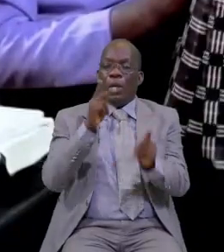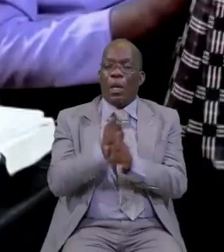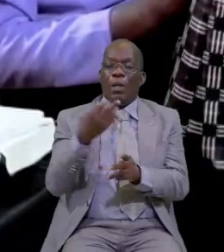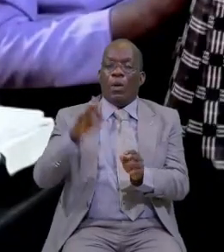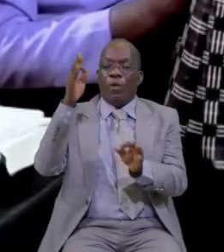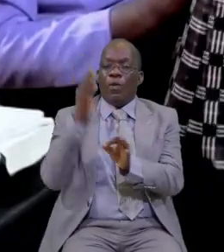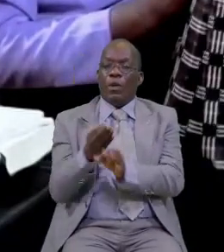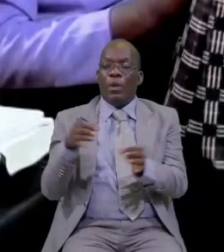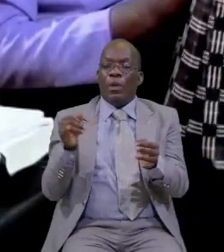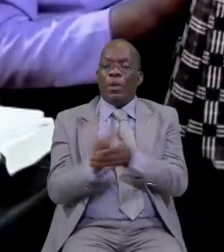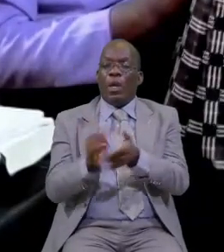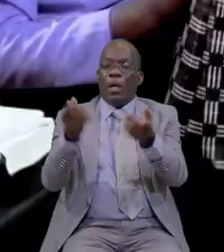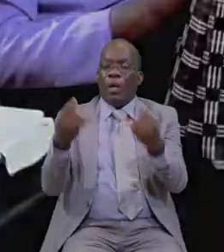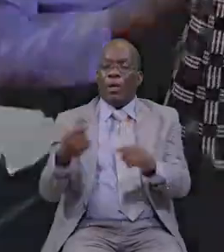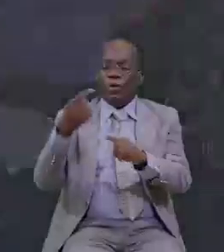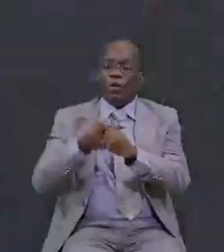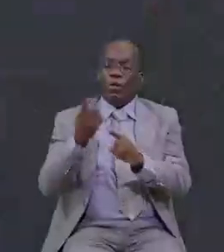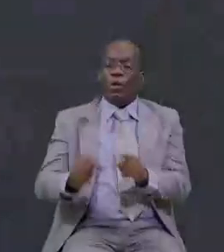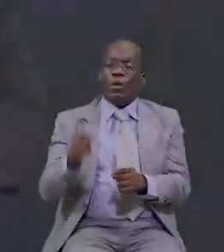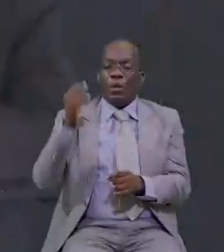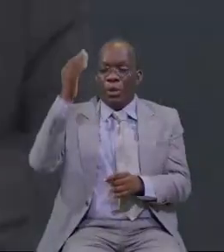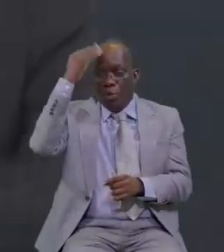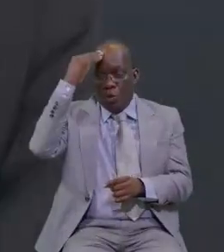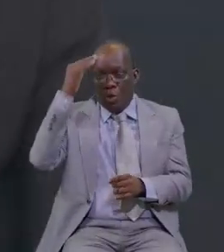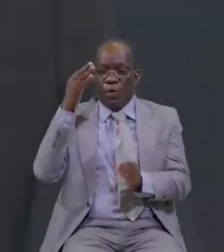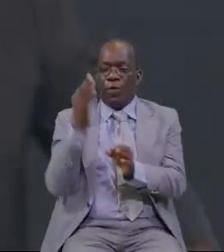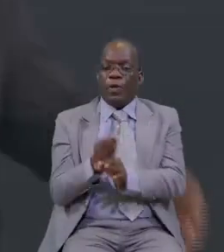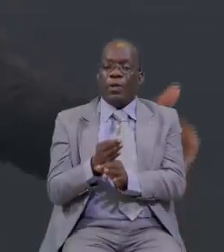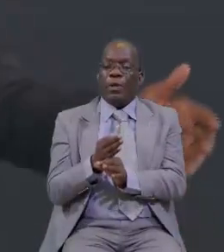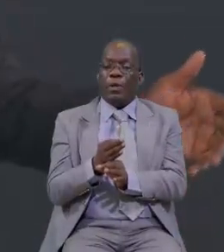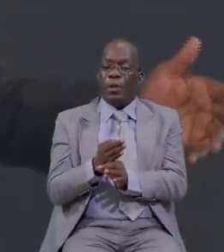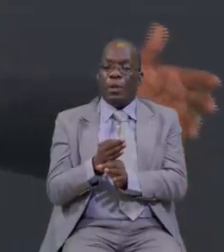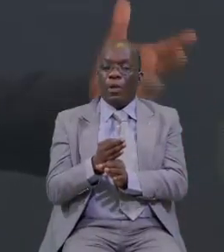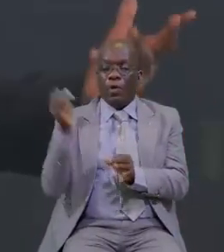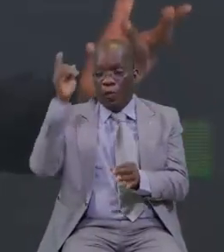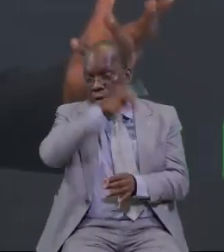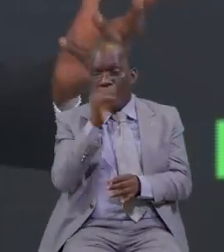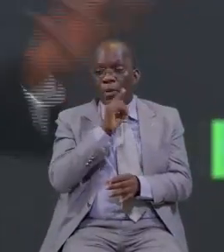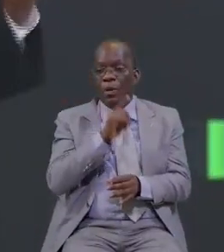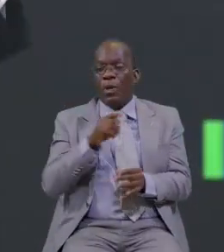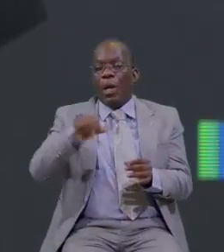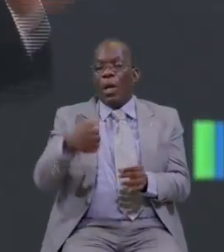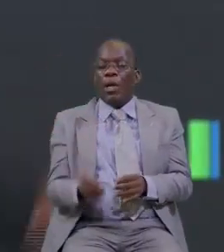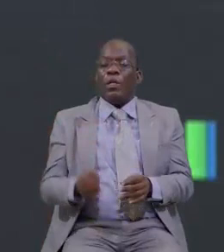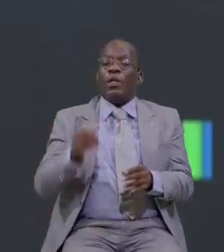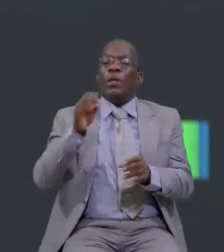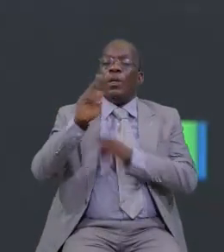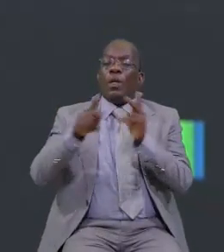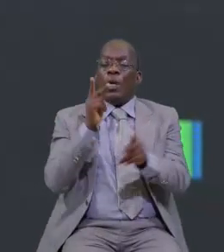the brain, fake. Any kind of faith that comes from human